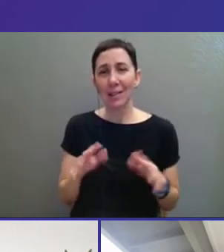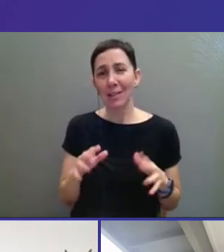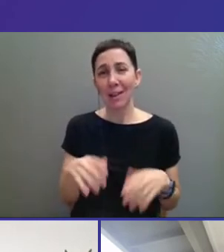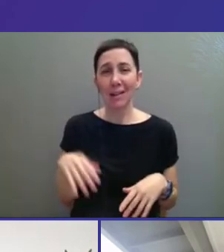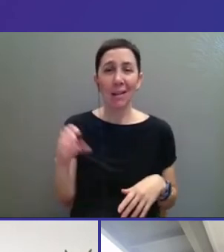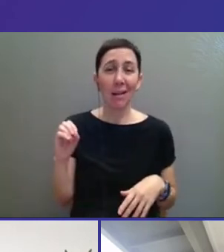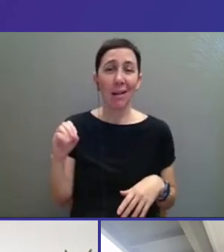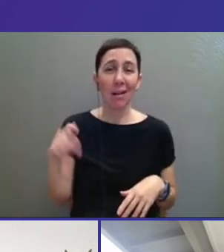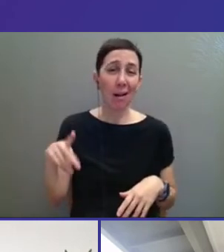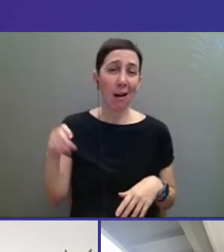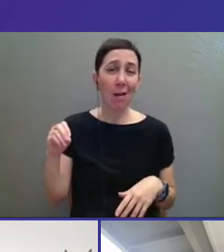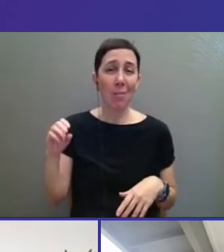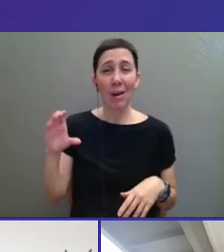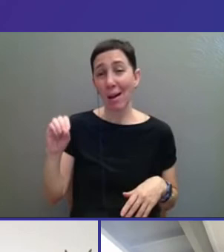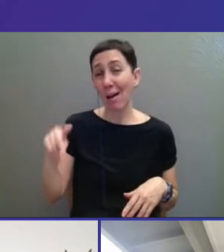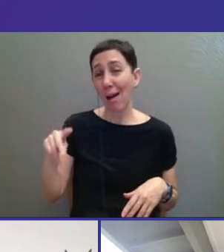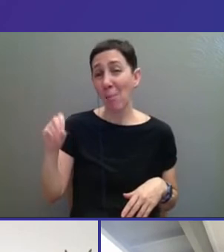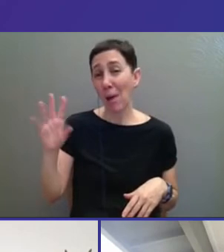we,